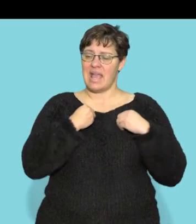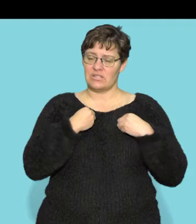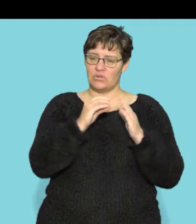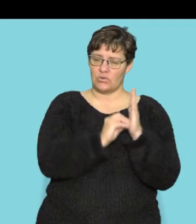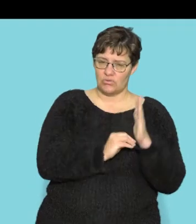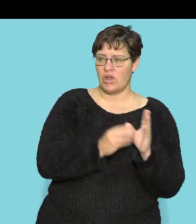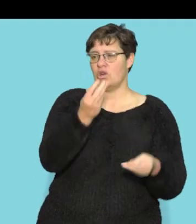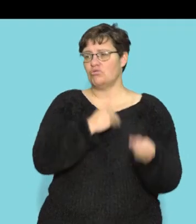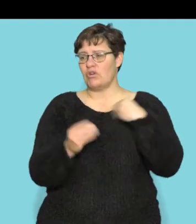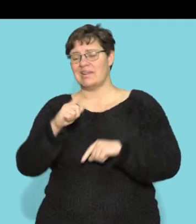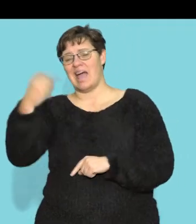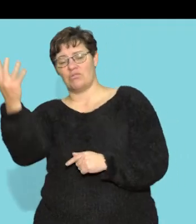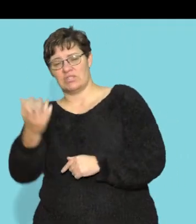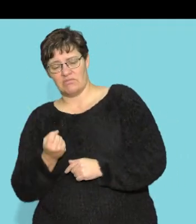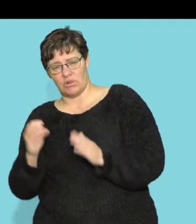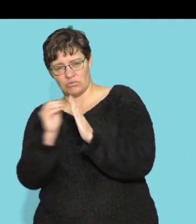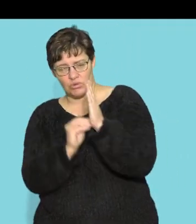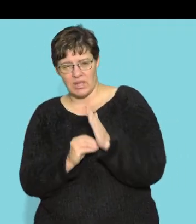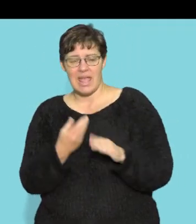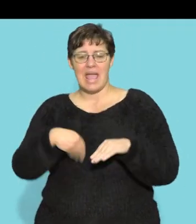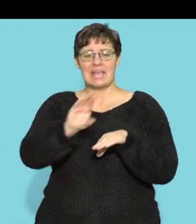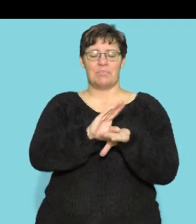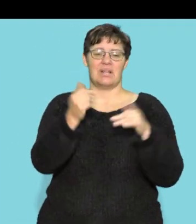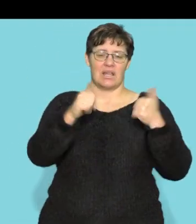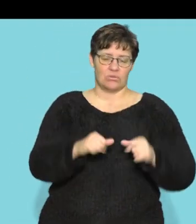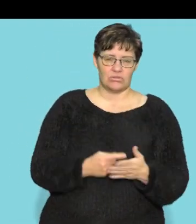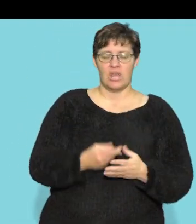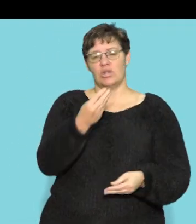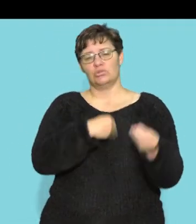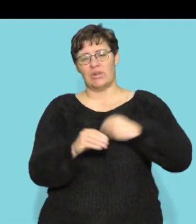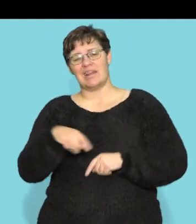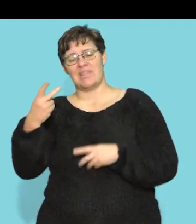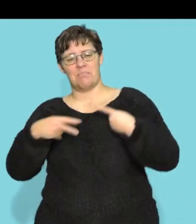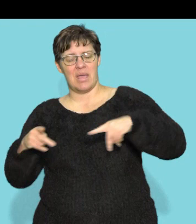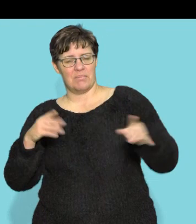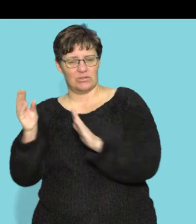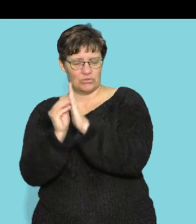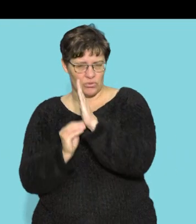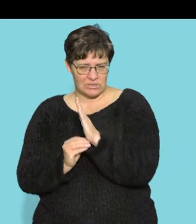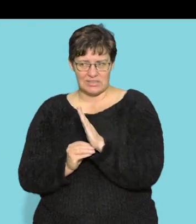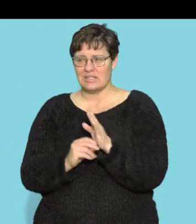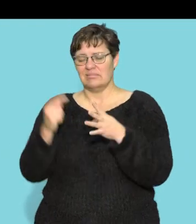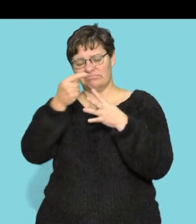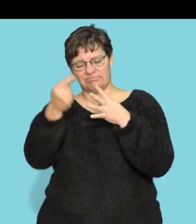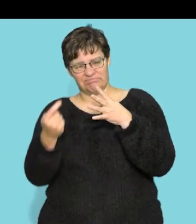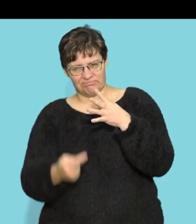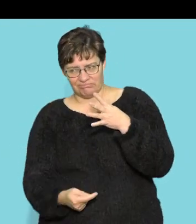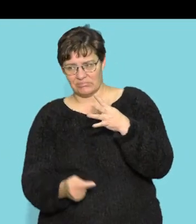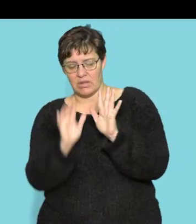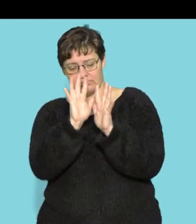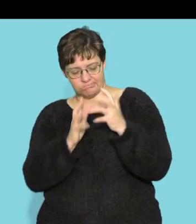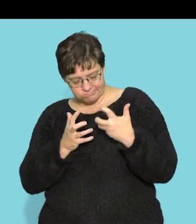trade and other receivable note, your capital account note, your trade and other payables note, and obviously all of these